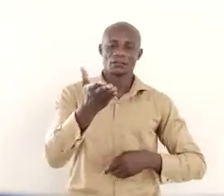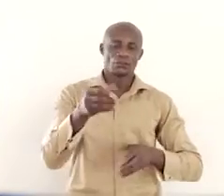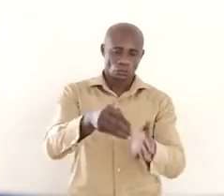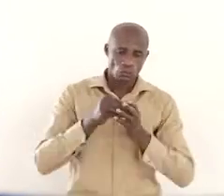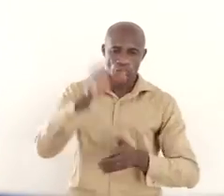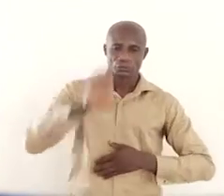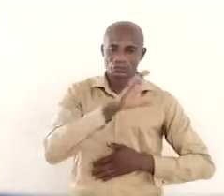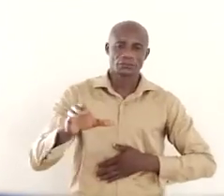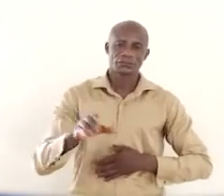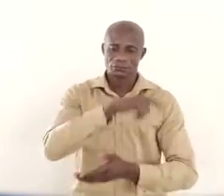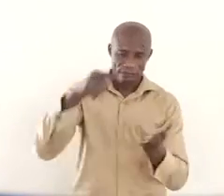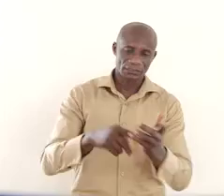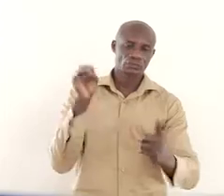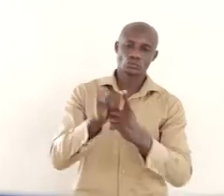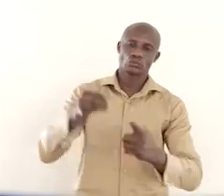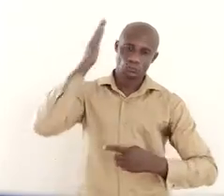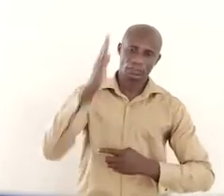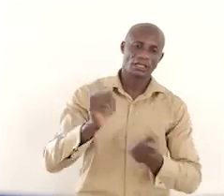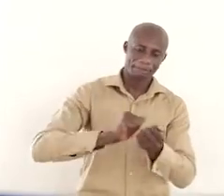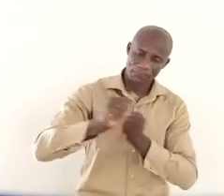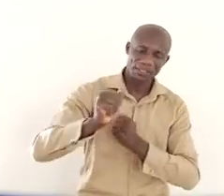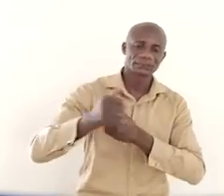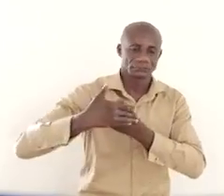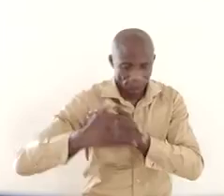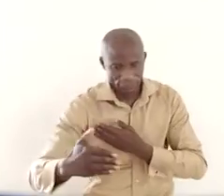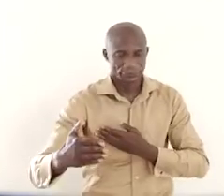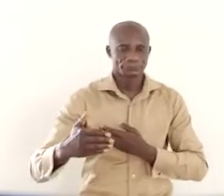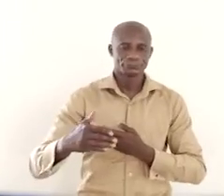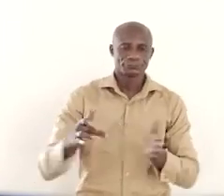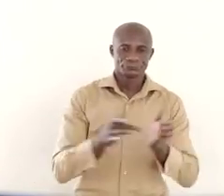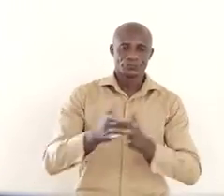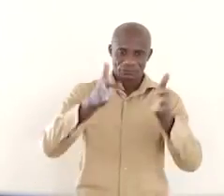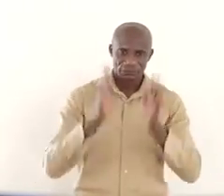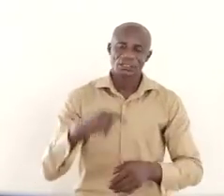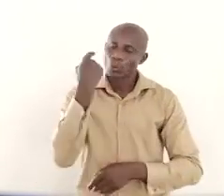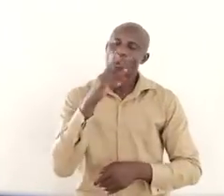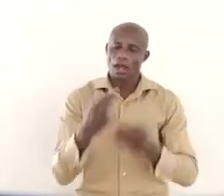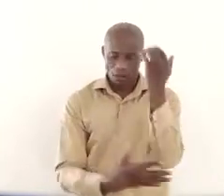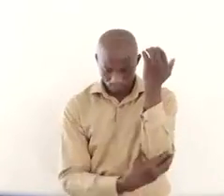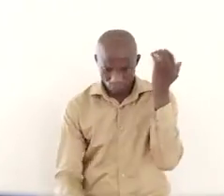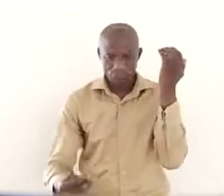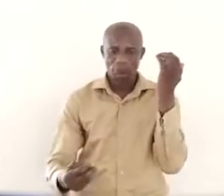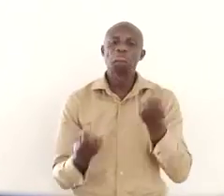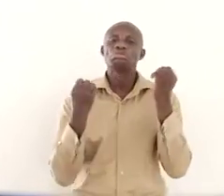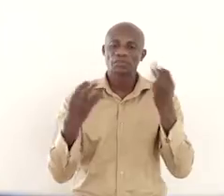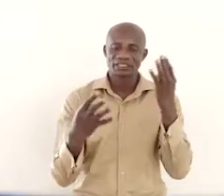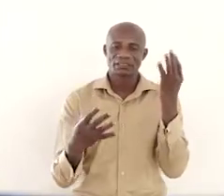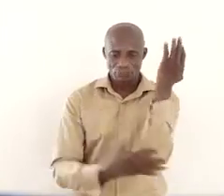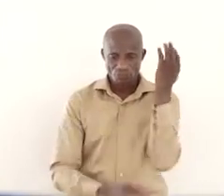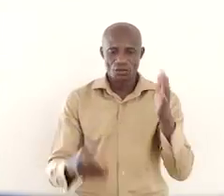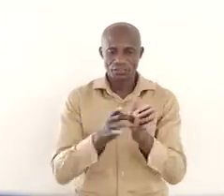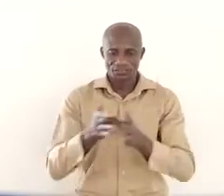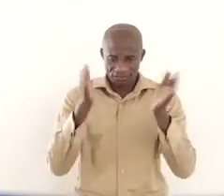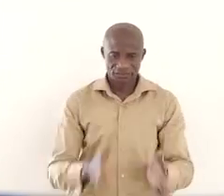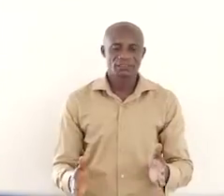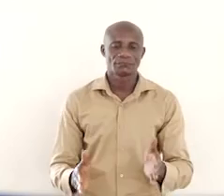own cross and say what? These two shall pass away. Christians who are poor, and there are many poor Christians in our